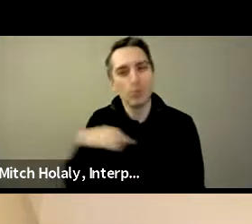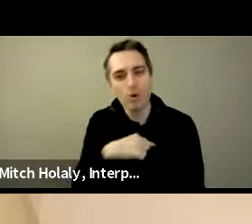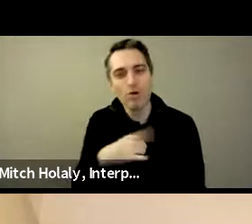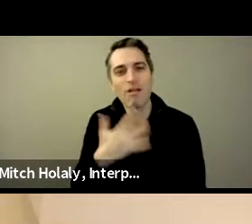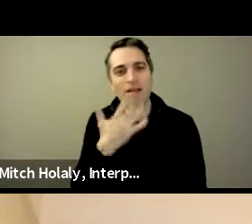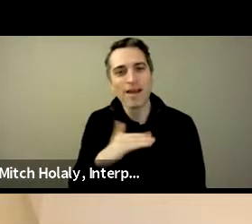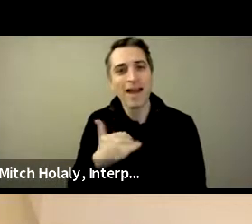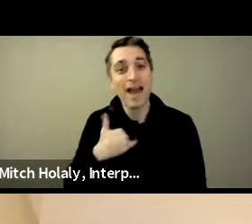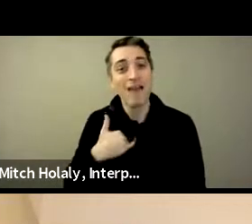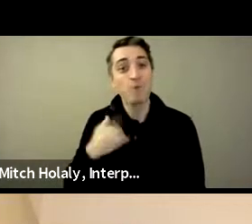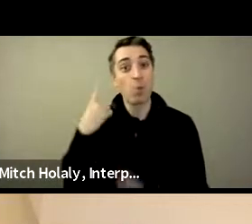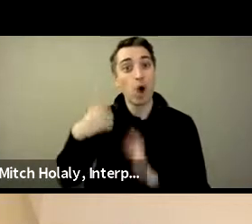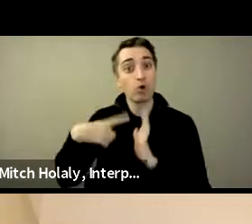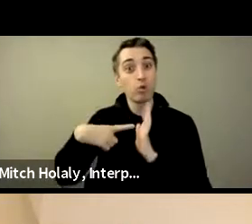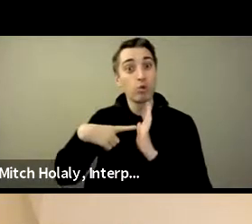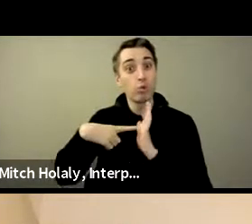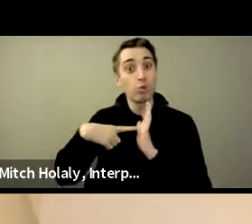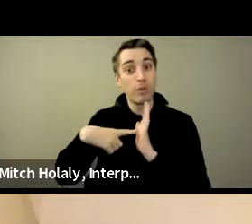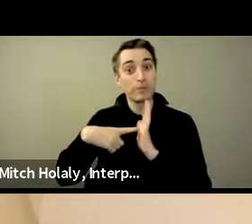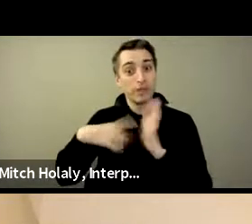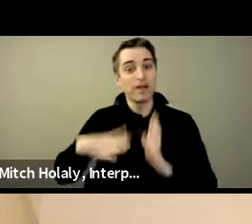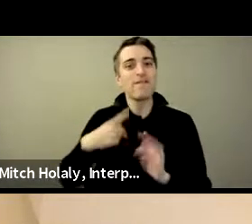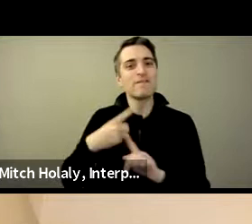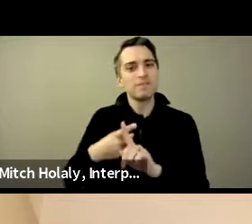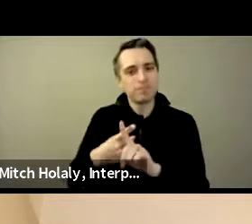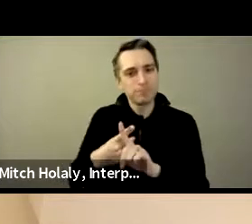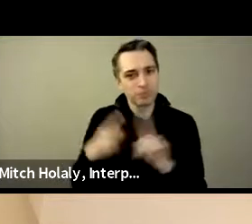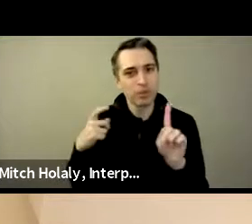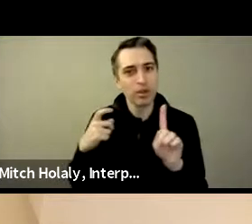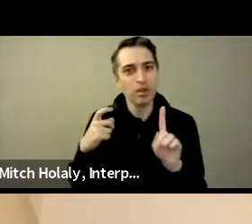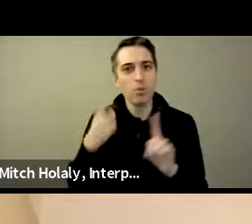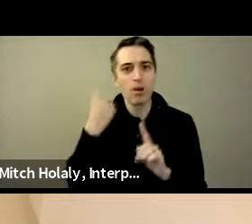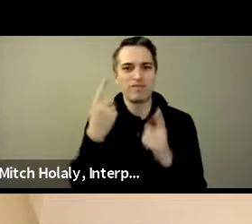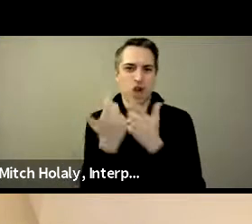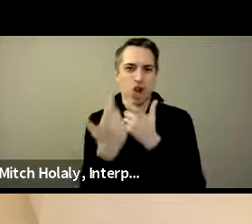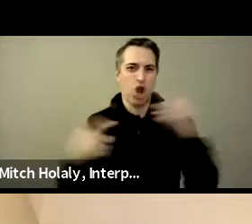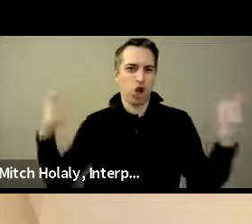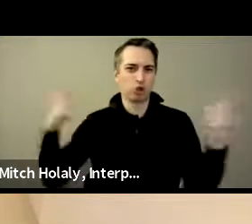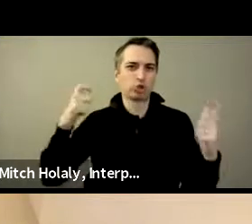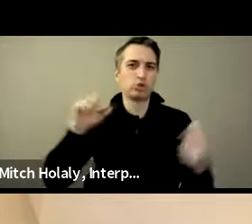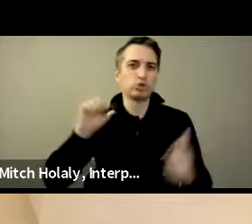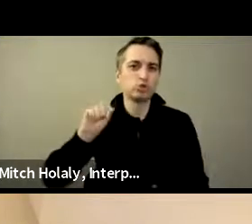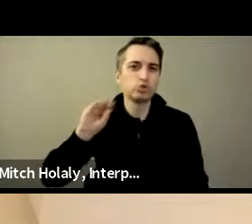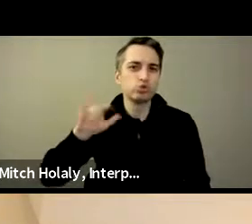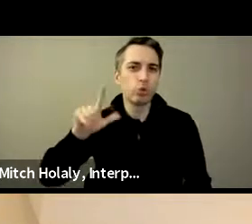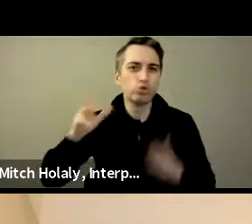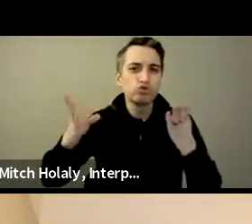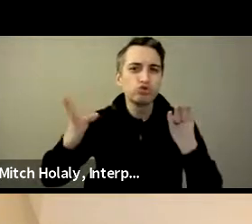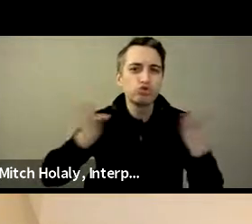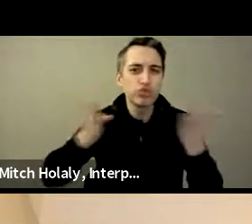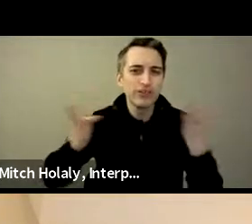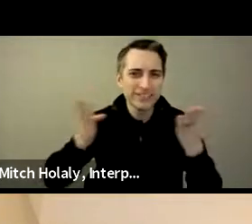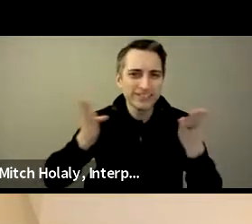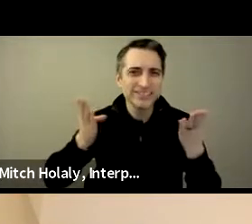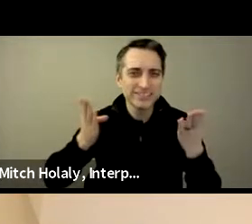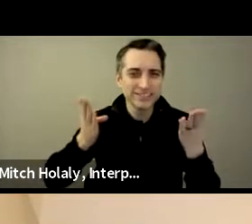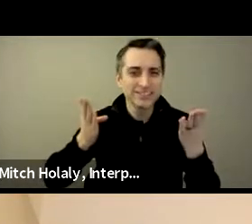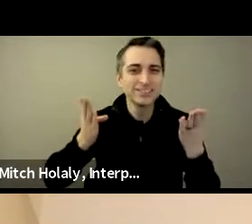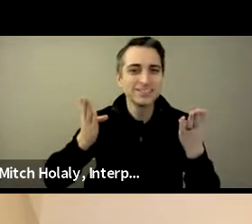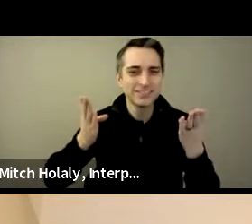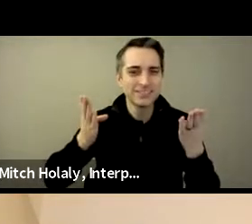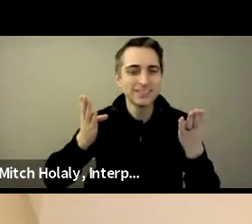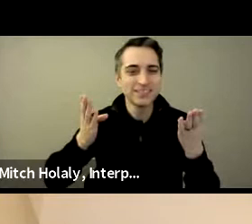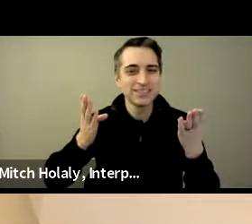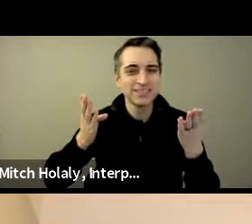representative from the largest social services organizations, not just in Michigan, but being Michigan, being home to the